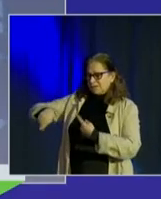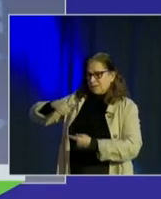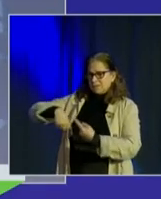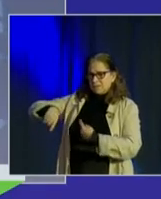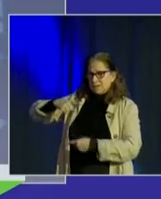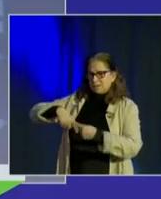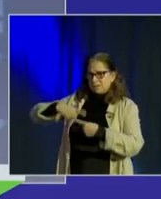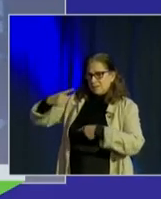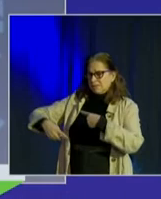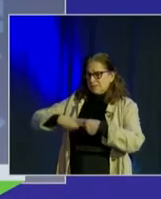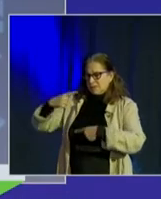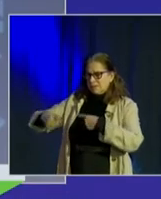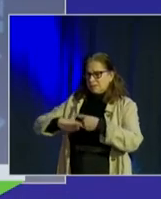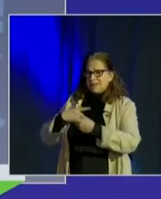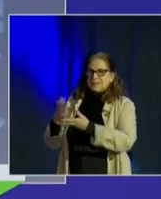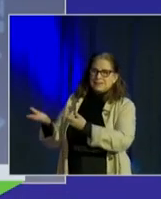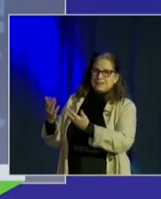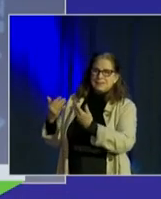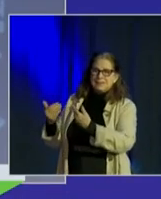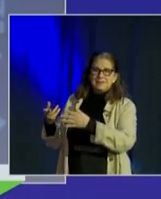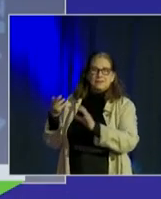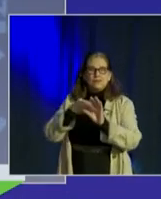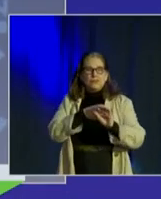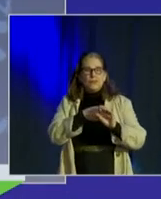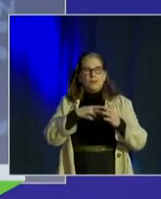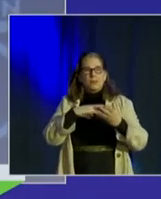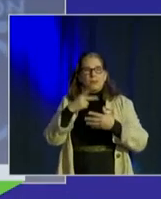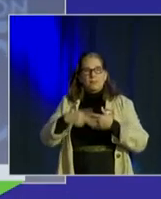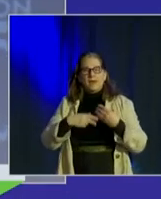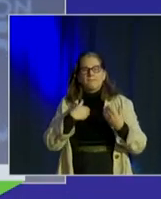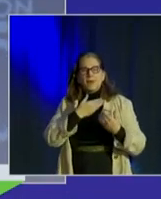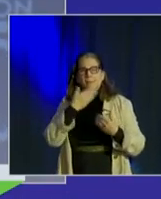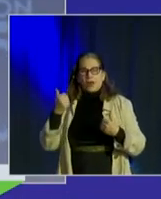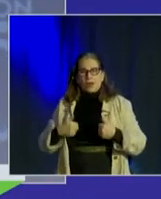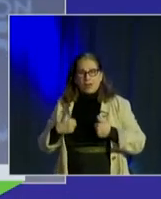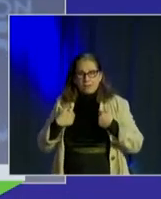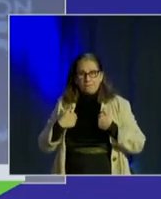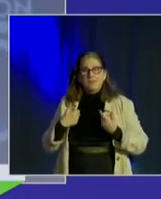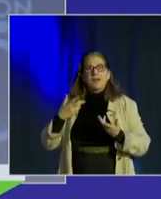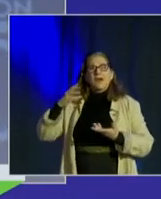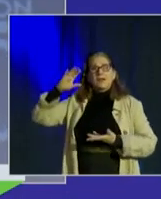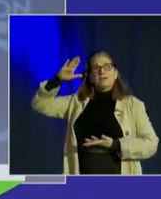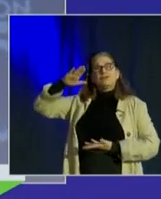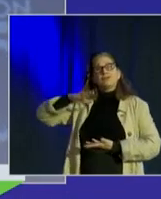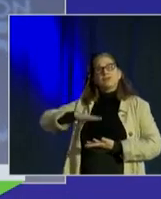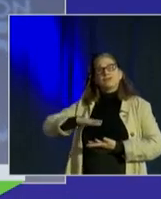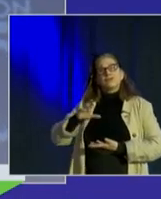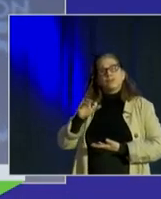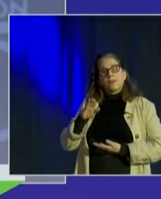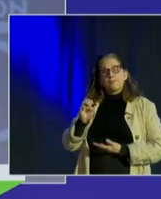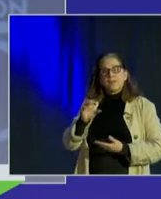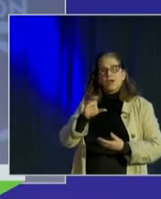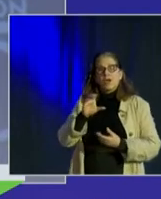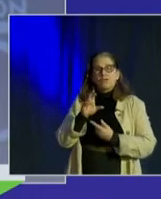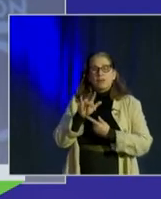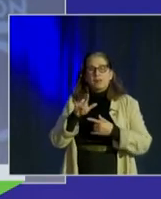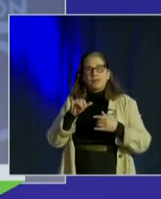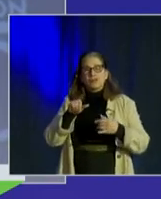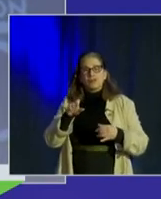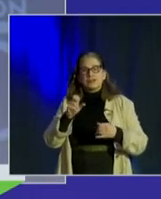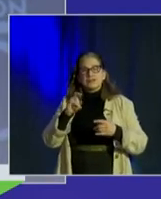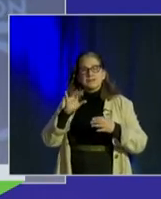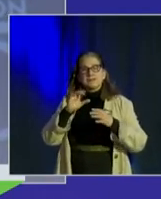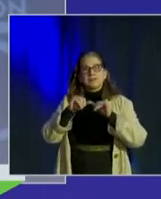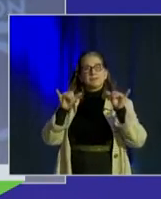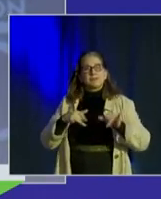help stem that tide and help us in our criminal justice system than just going out and trying to arrest everybody that's doing this, because we